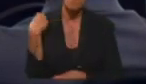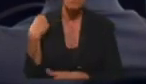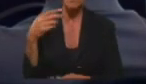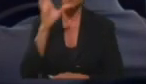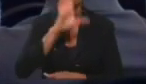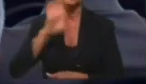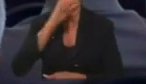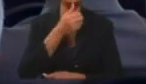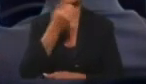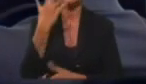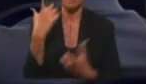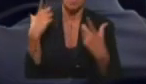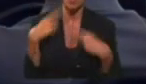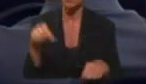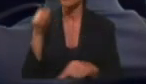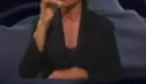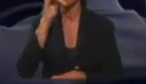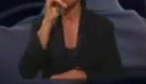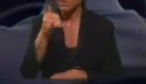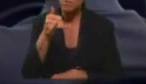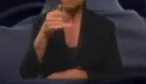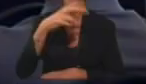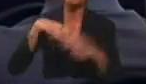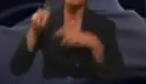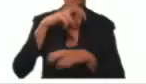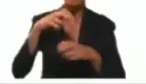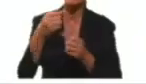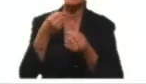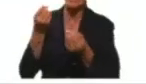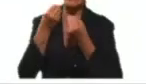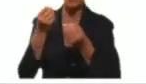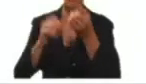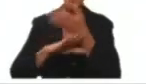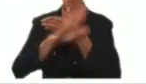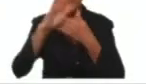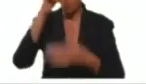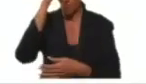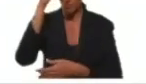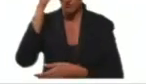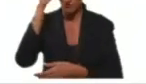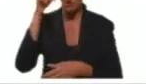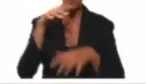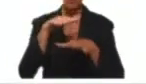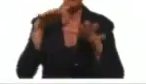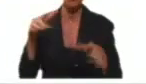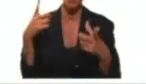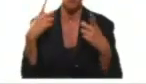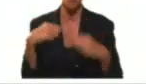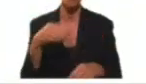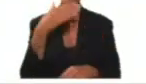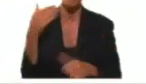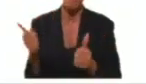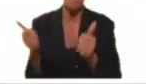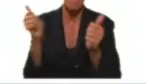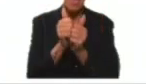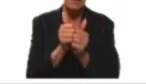afford assistance. And so they're completely reliant on family members who might or might not have all that much time to be wheeling them around all the